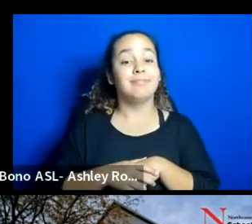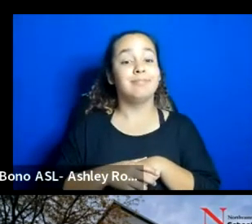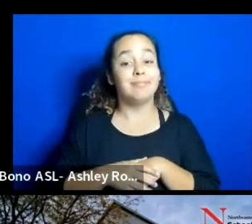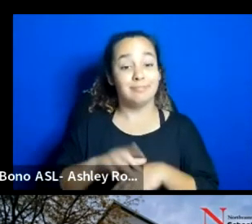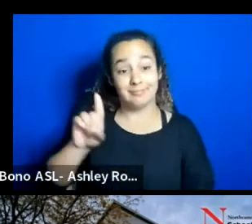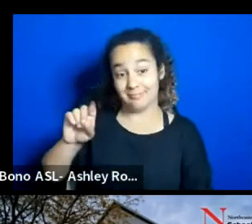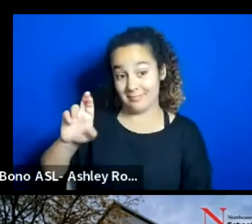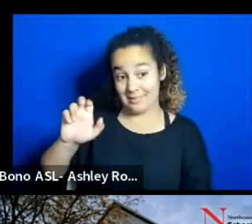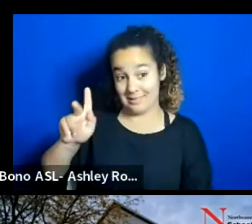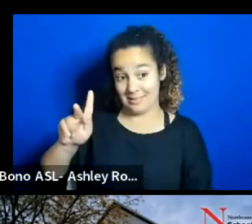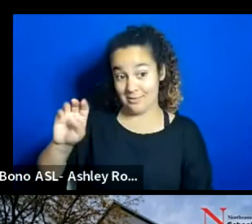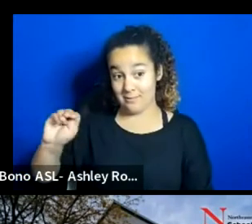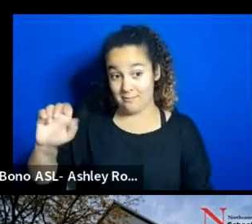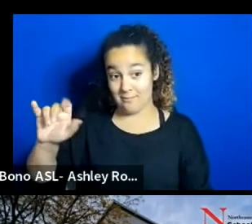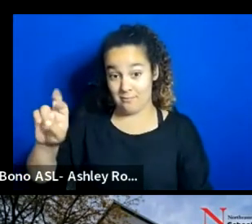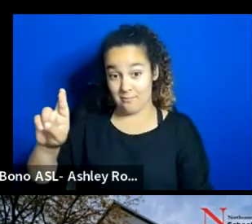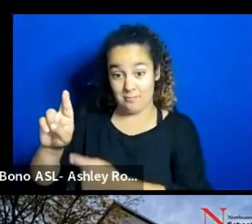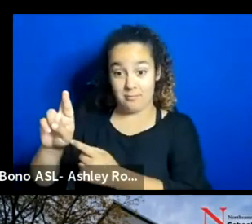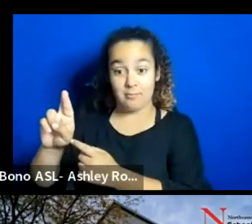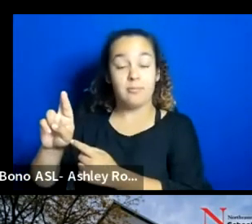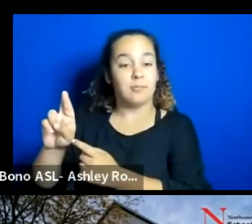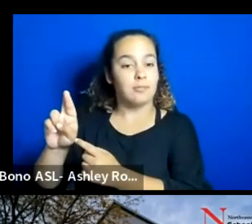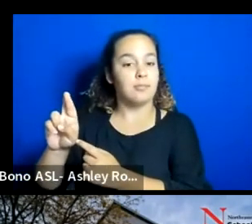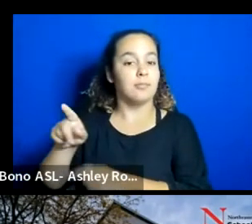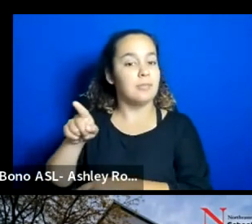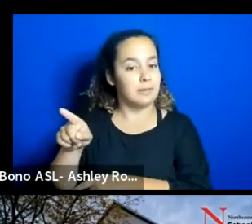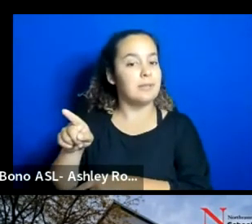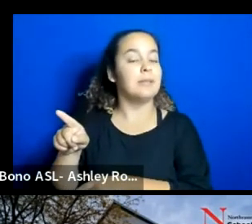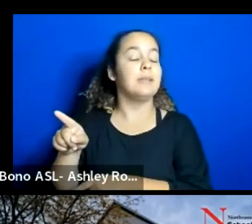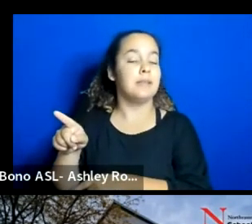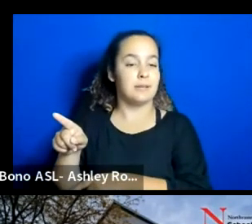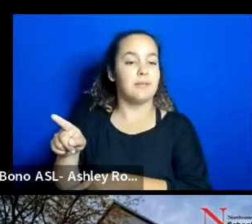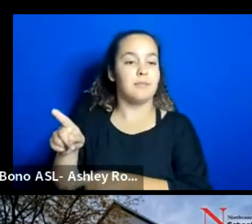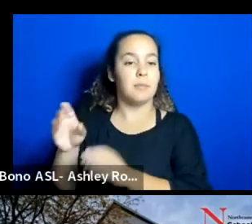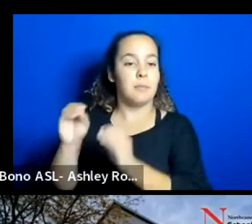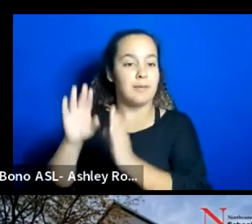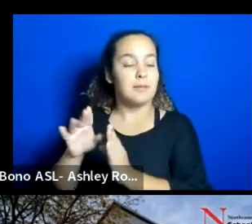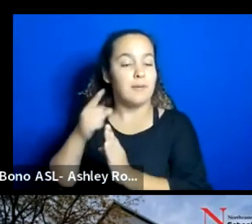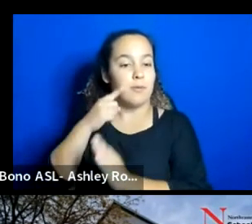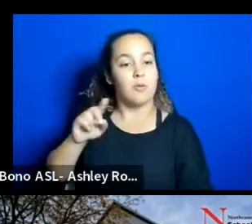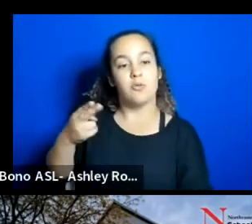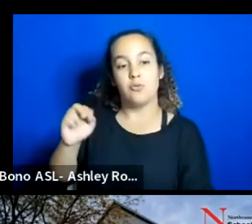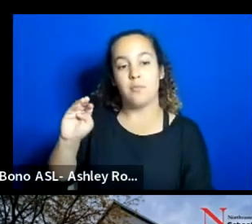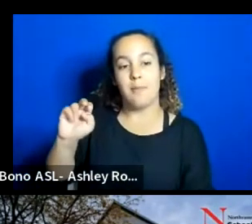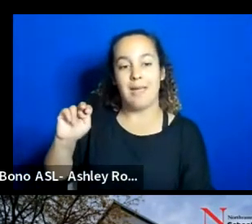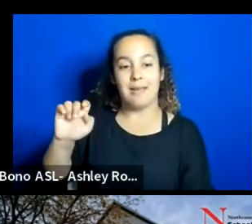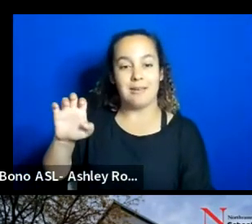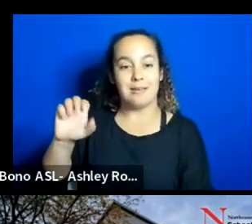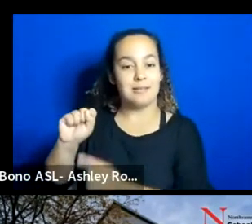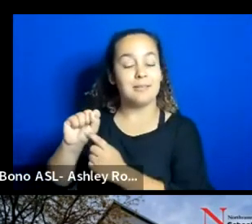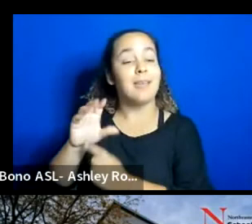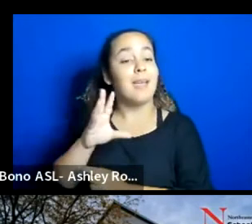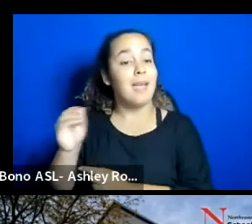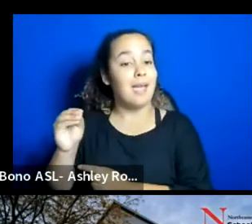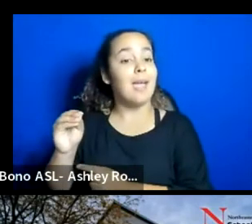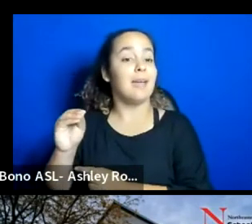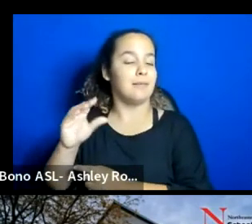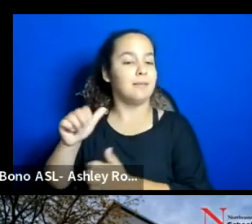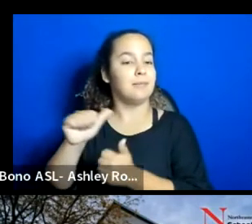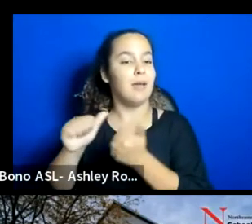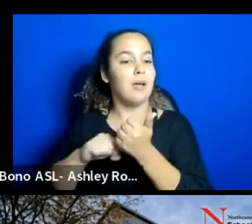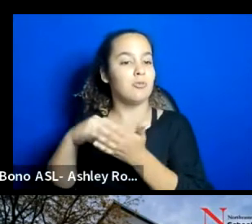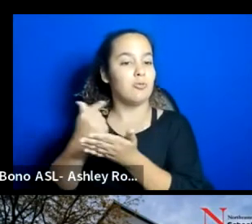is the John L. Loeb Associate Professor of the Humanities and Associate Director of Undergraduate Studies at